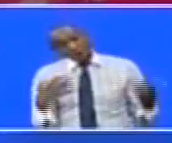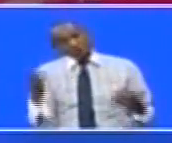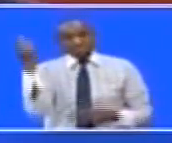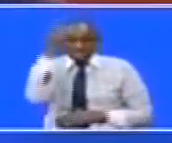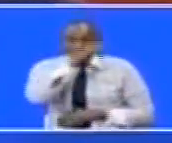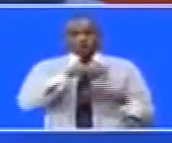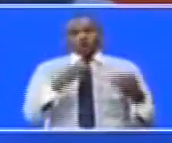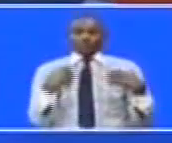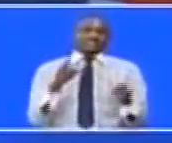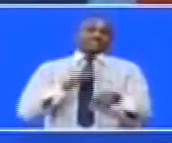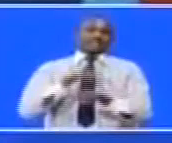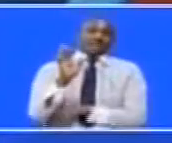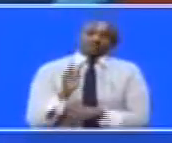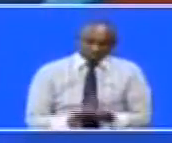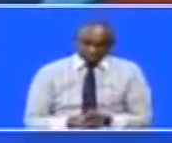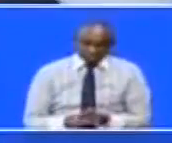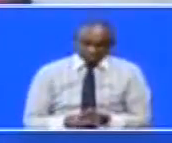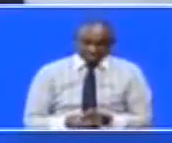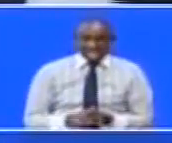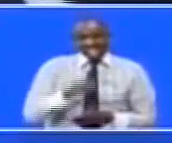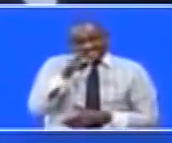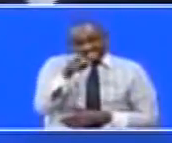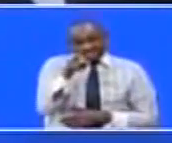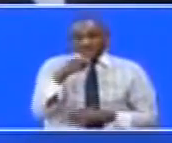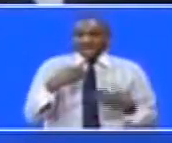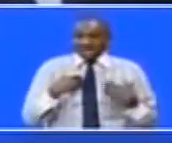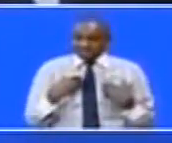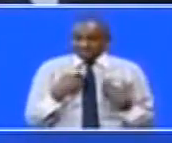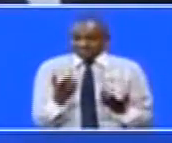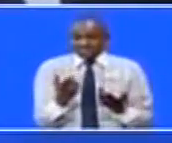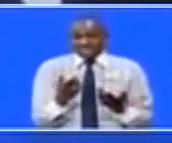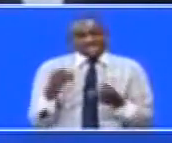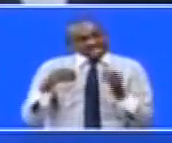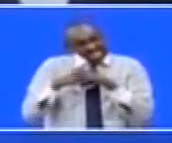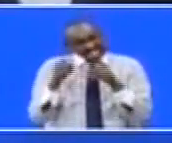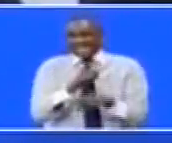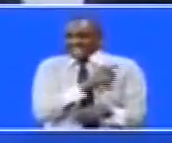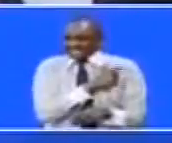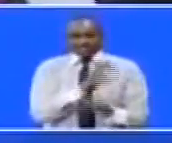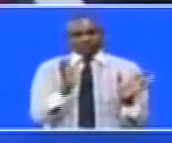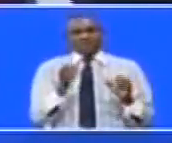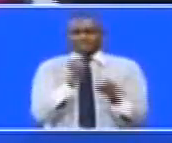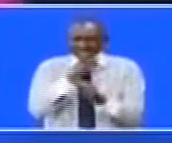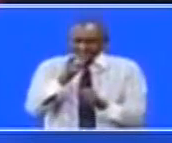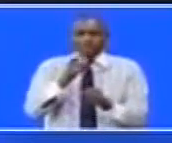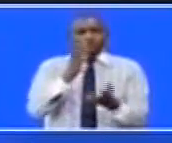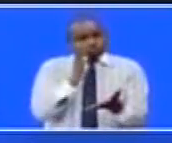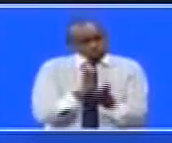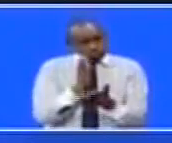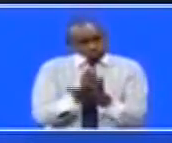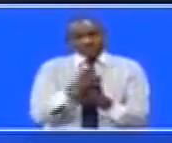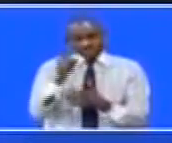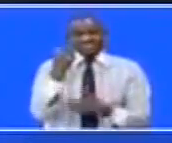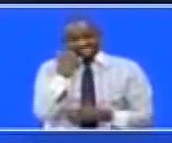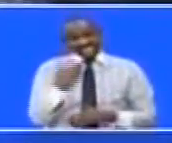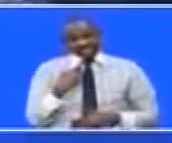day. This, she says, not only makes them lazy and kills their creativity, but also makes them vulnerable to lifestyle